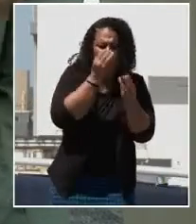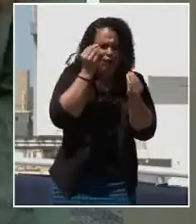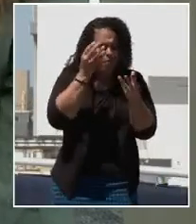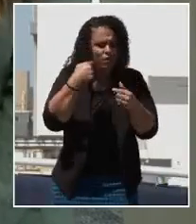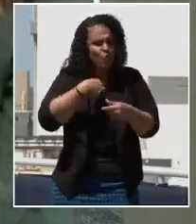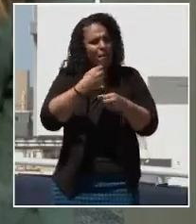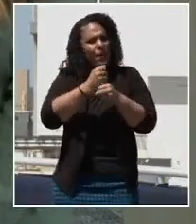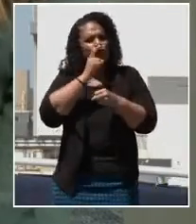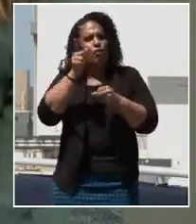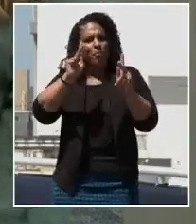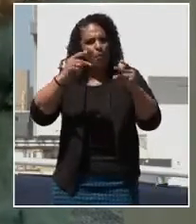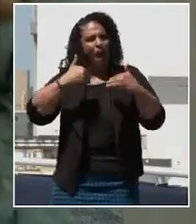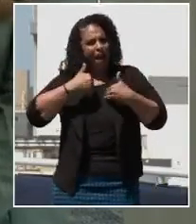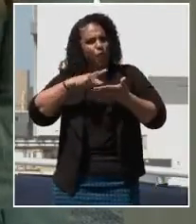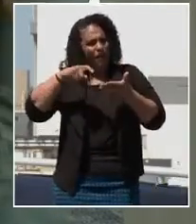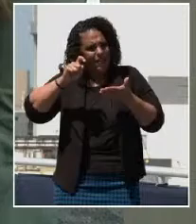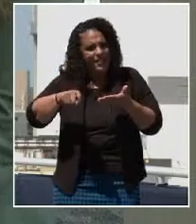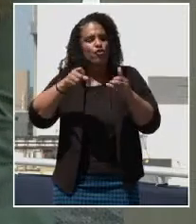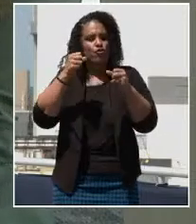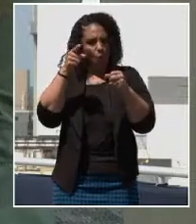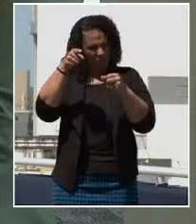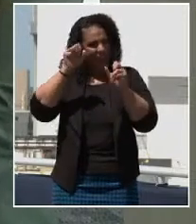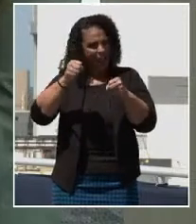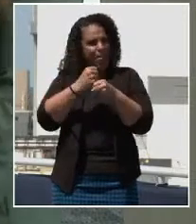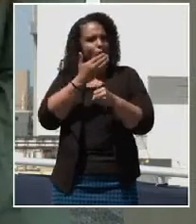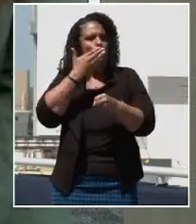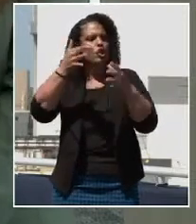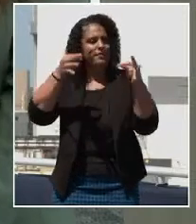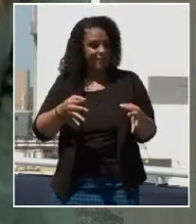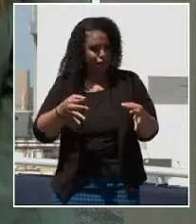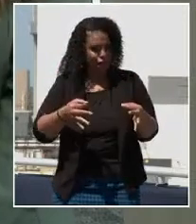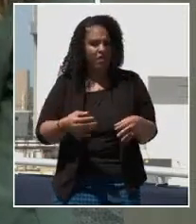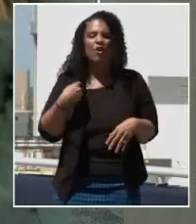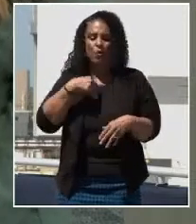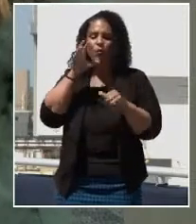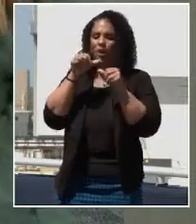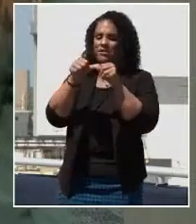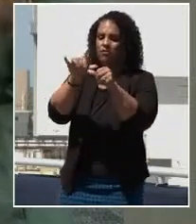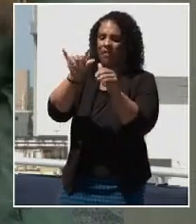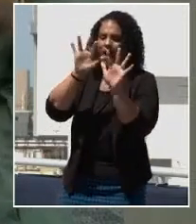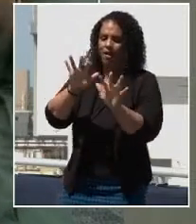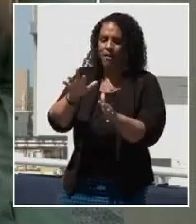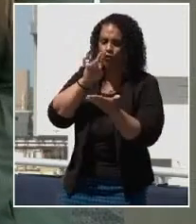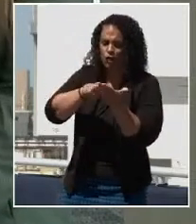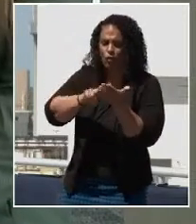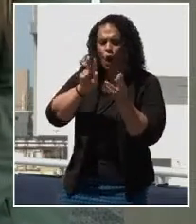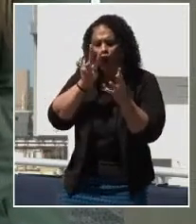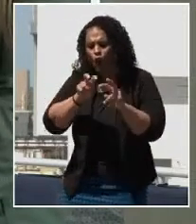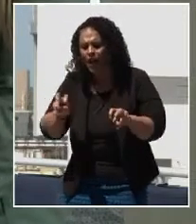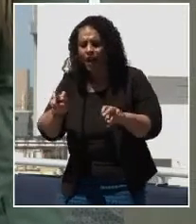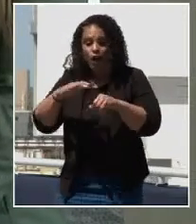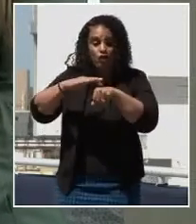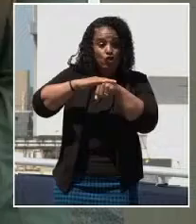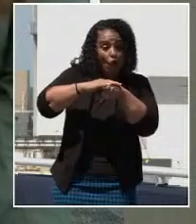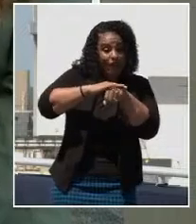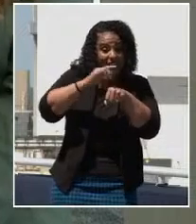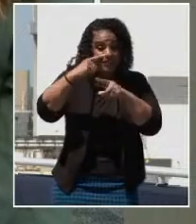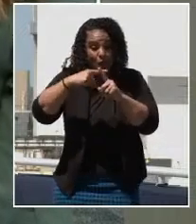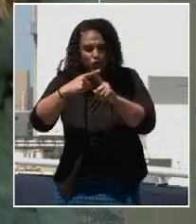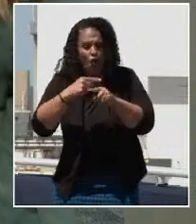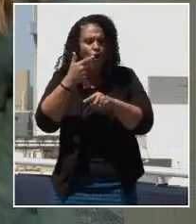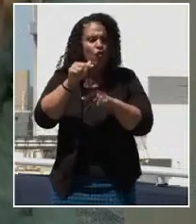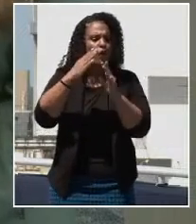sure that people have what they need to make informed decisions we'll continue our climate research looking at things like surface temperature